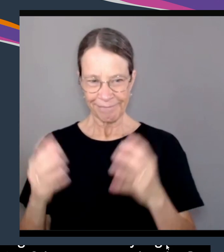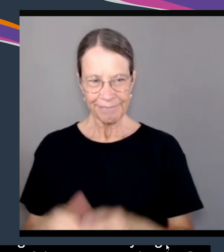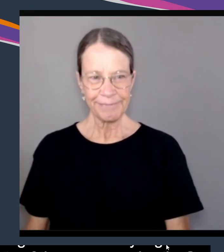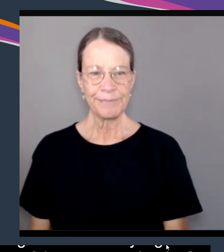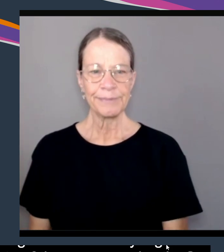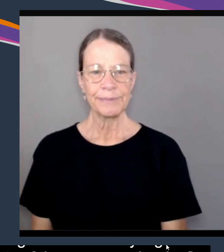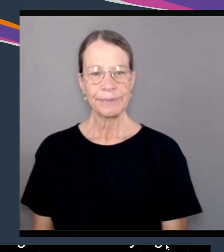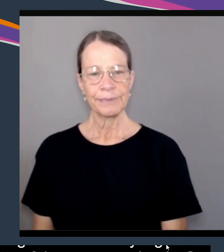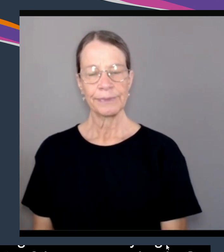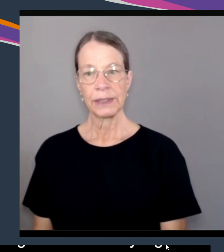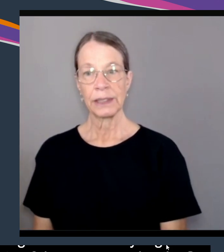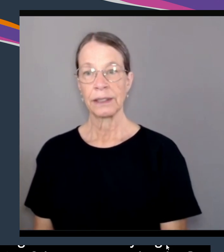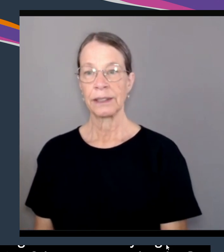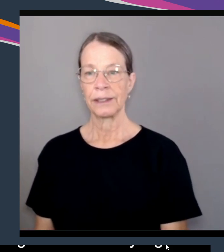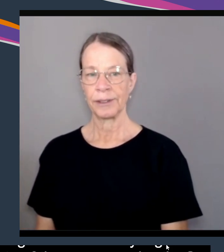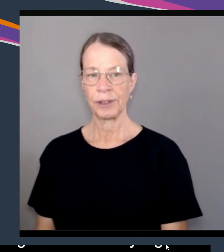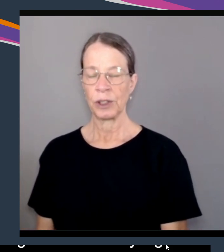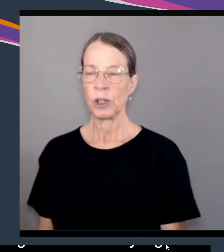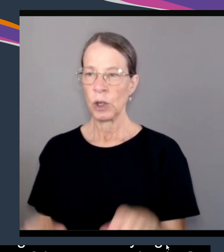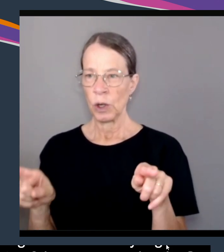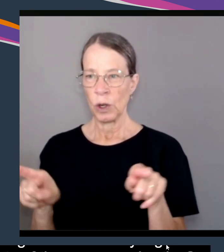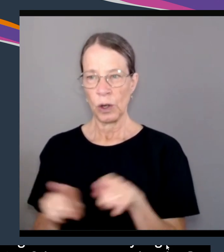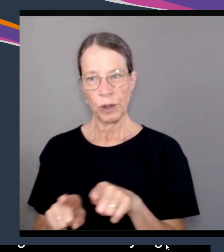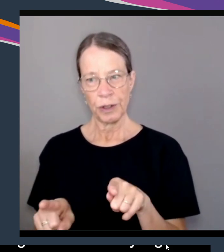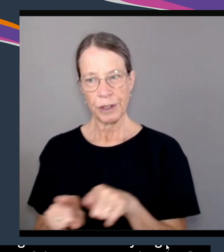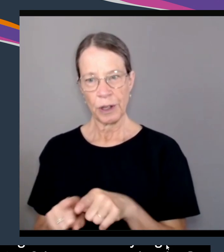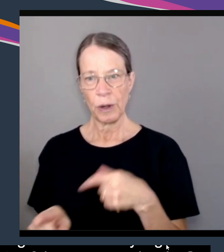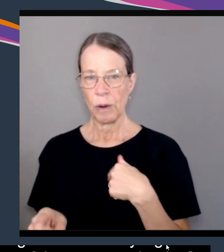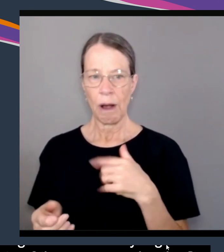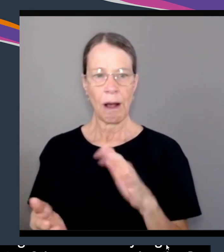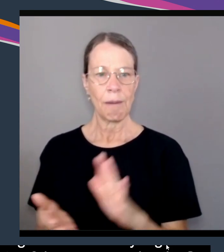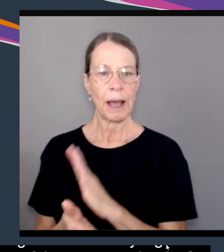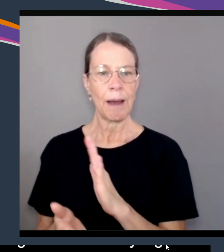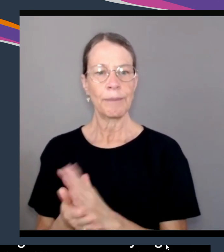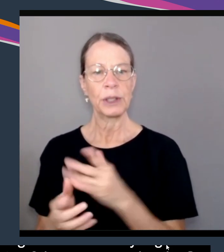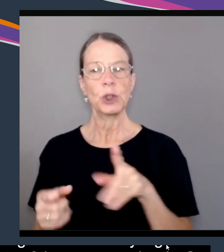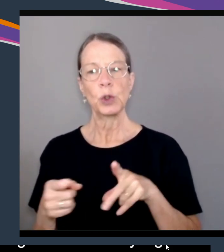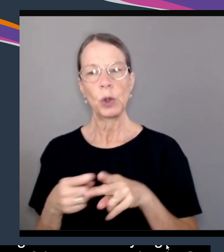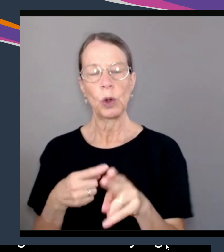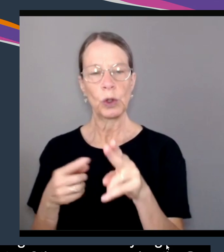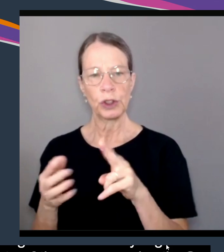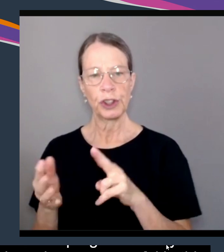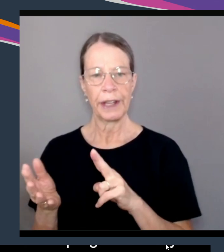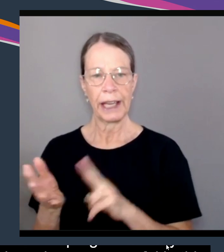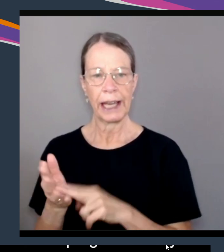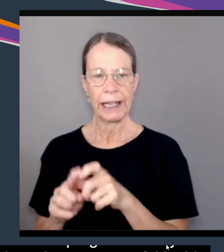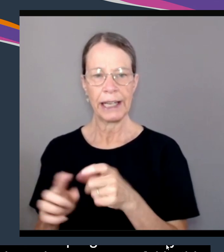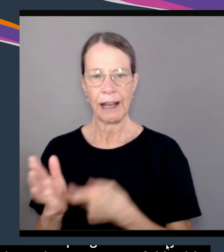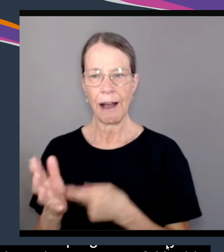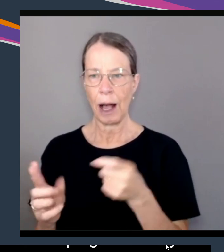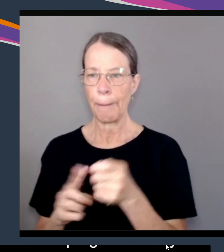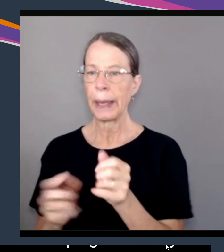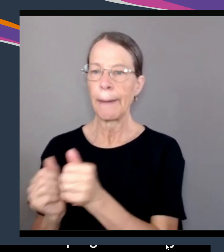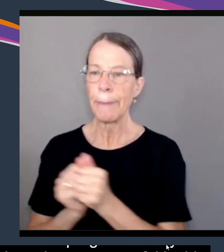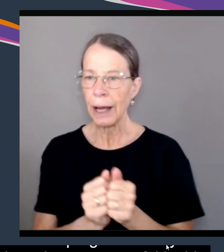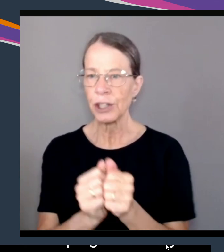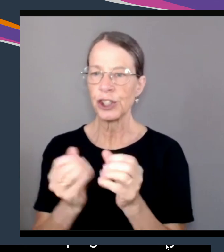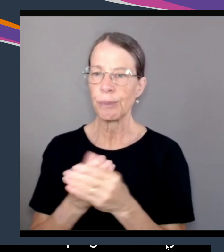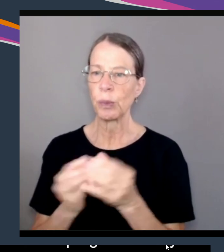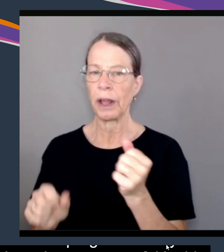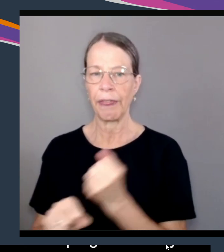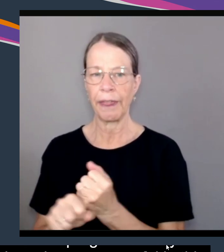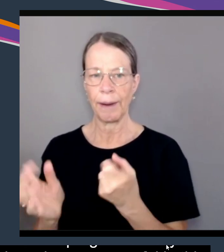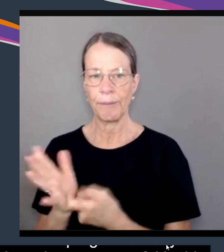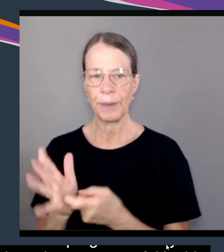And look, finally, I am also delighted to launch the NDRP's partnership with Griffith University, and Mary has acknowledged this. I had a chance to